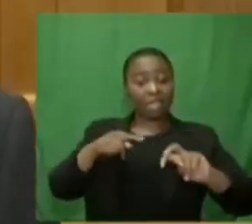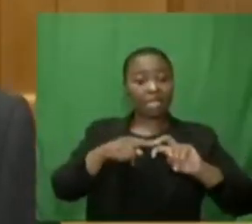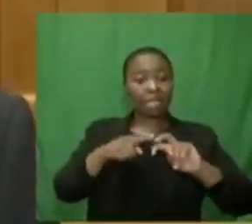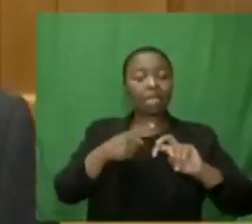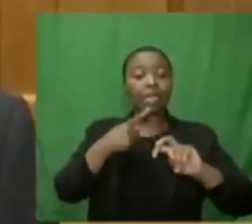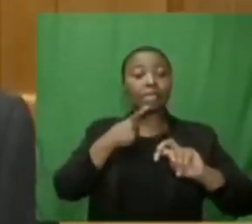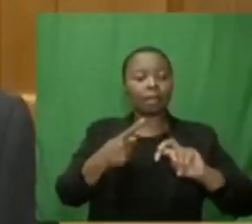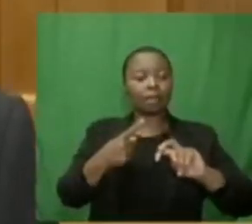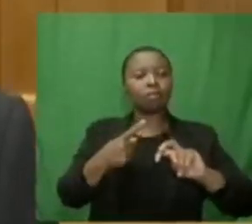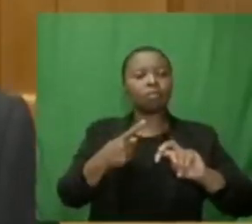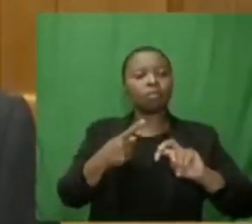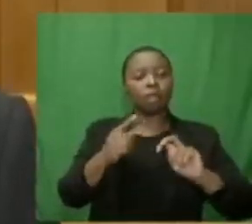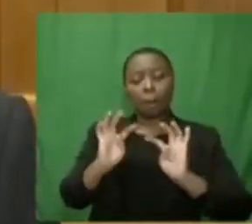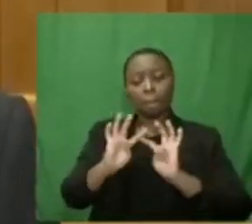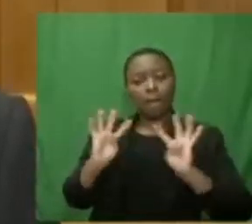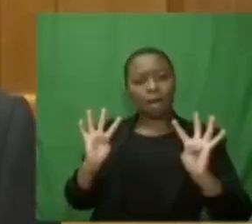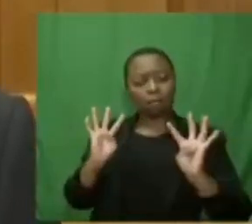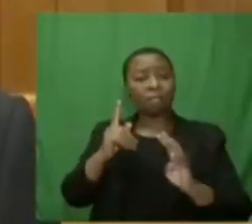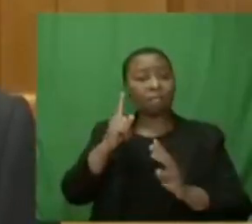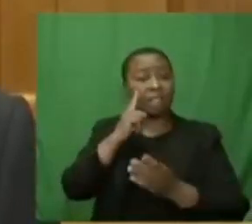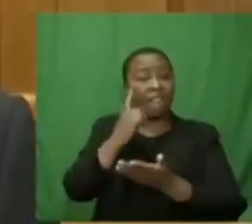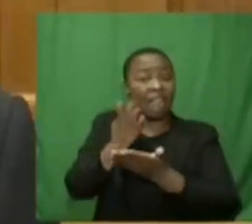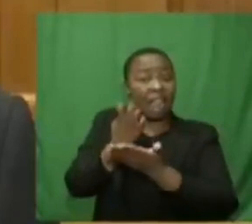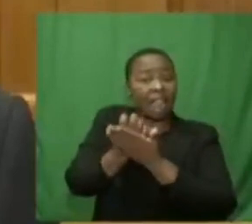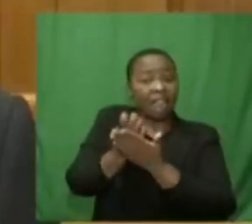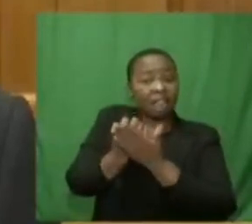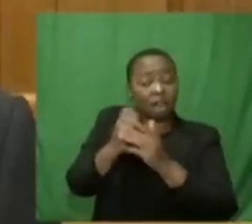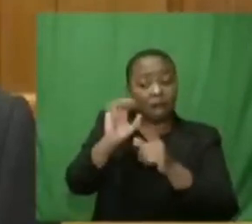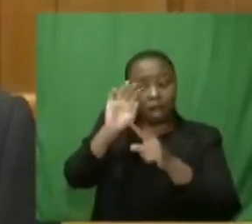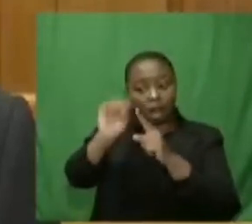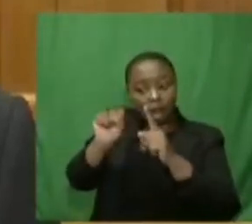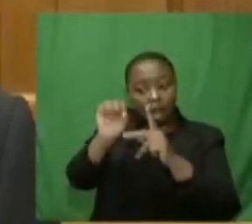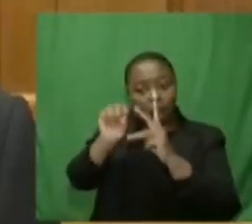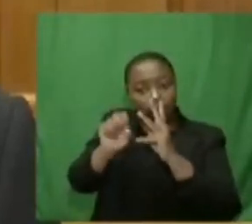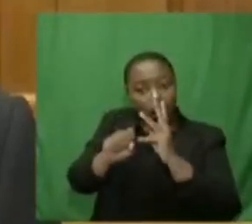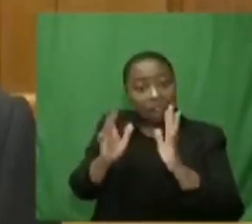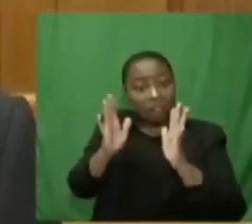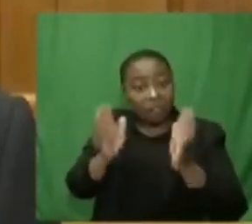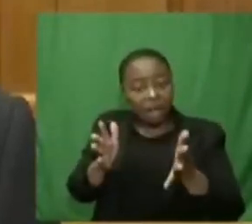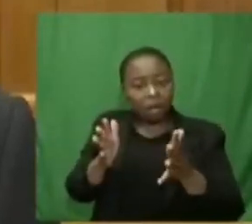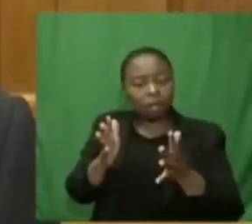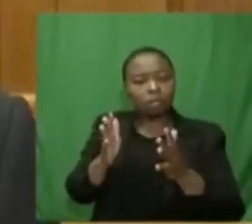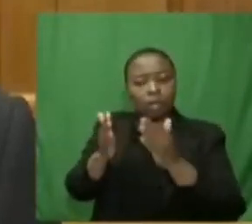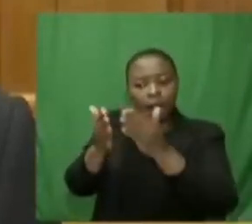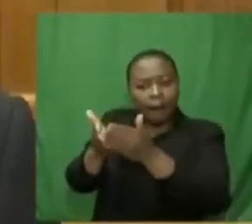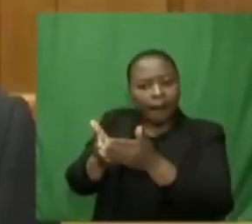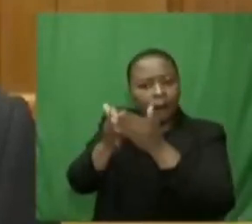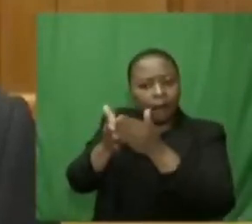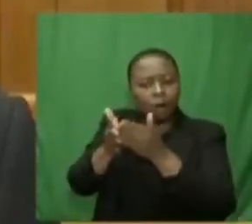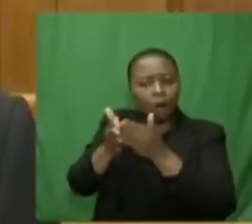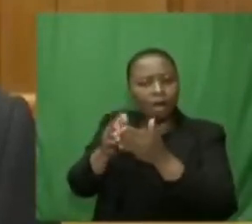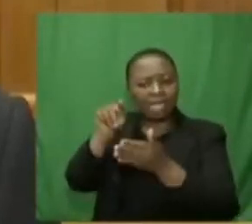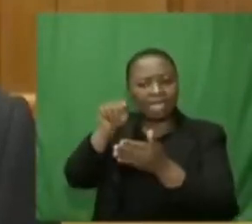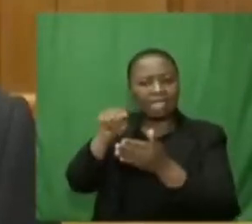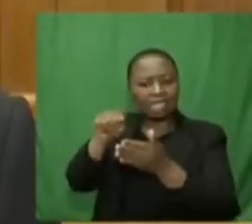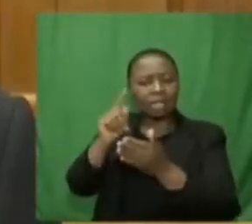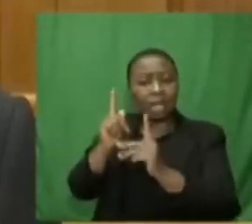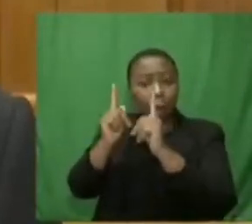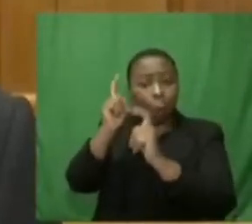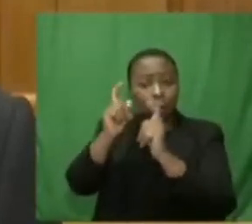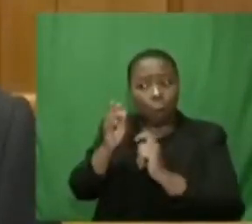panel found no evidence that any cargo of weapons was loaded for